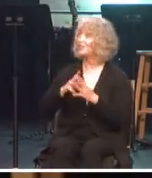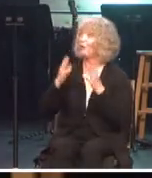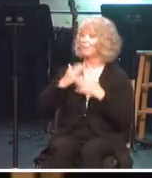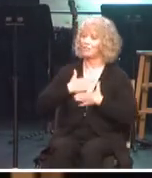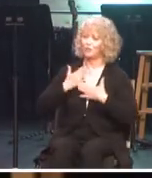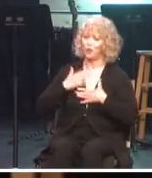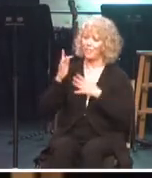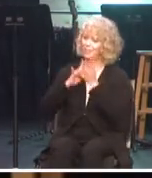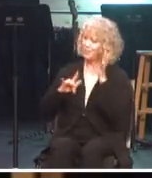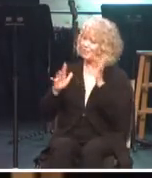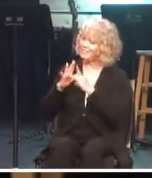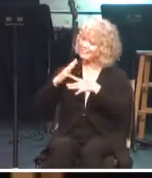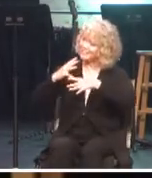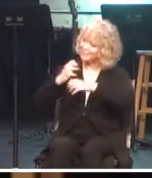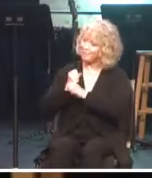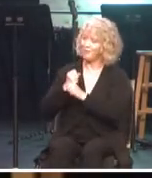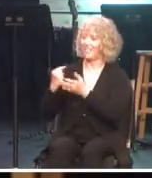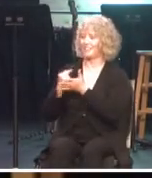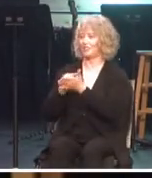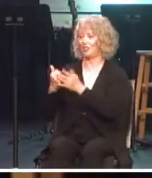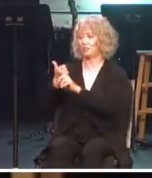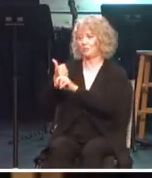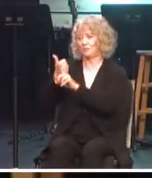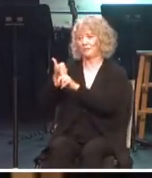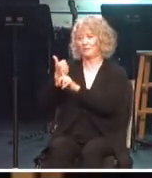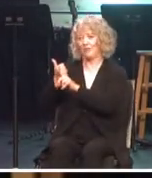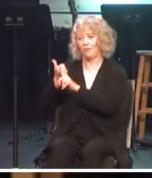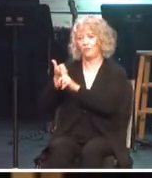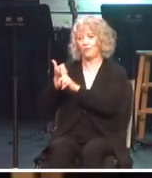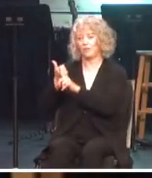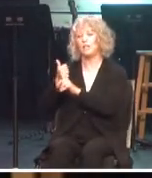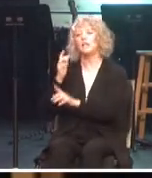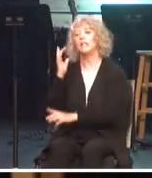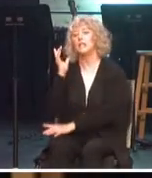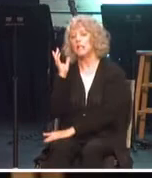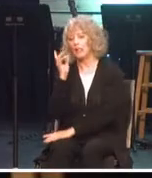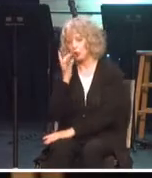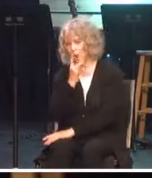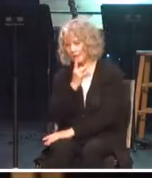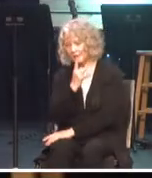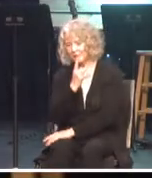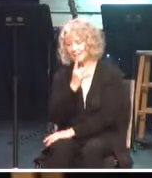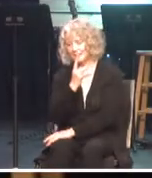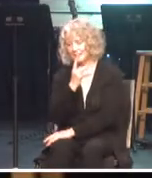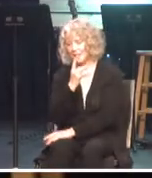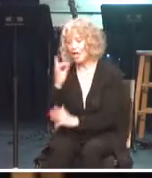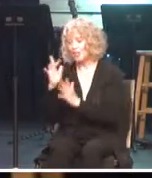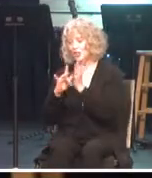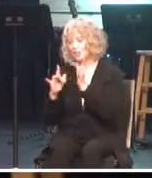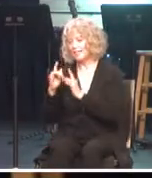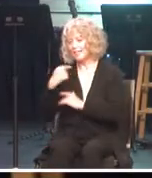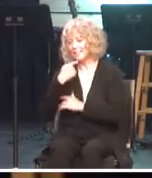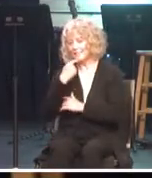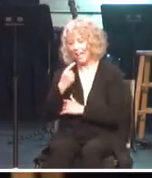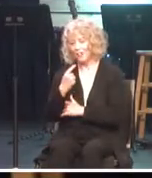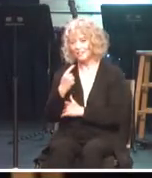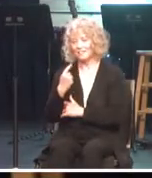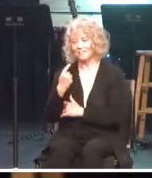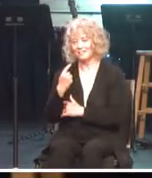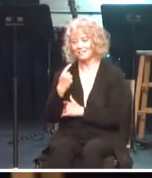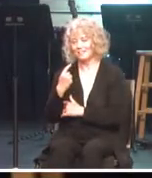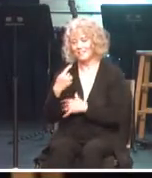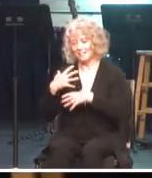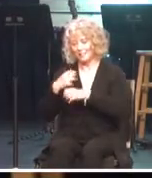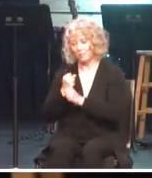Jesus summarizes this very gospel. And interestingly enough, he summarizes it for these two very